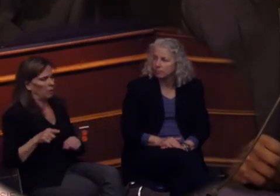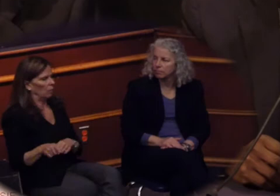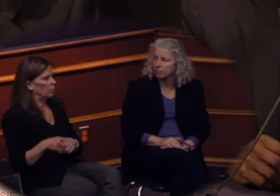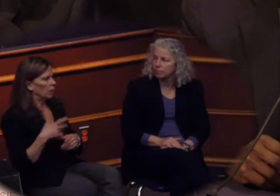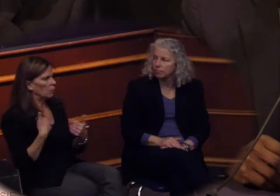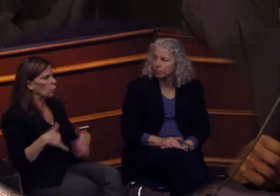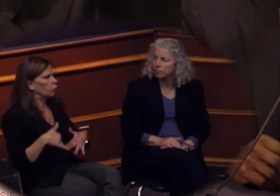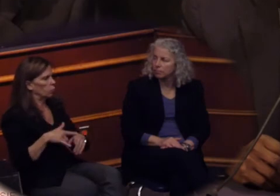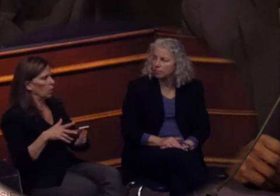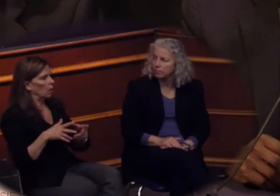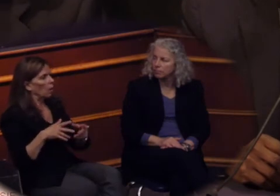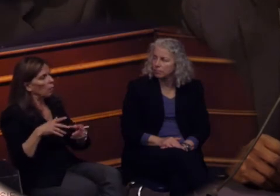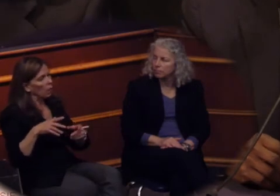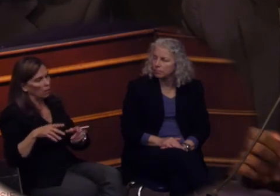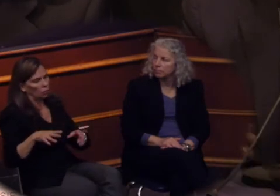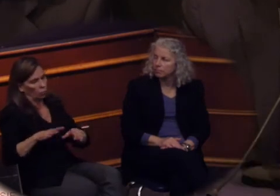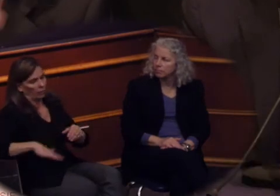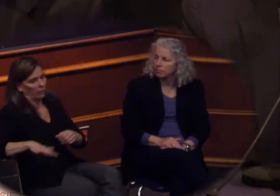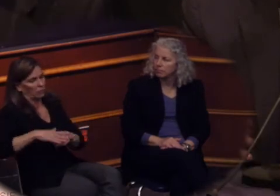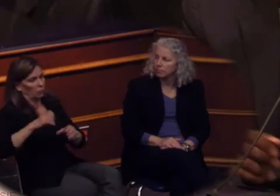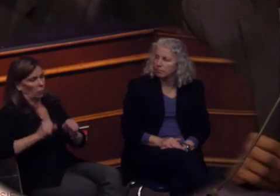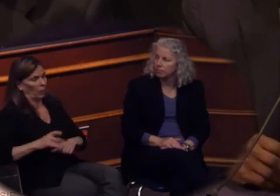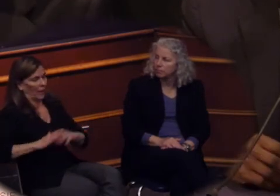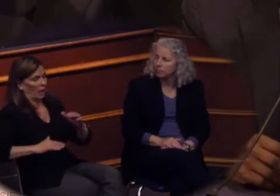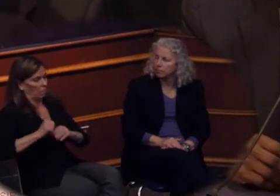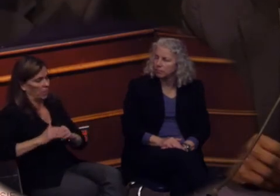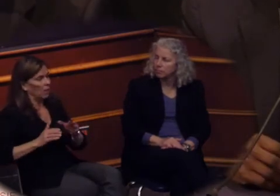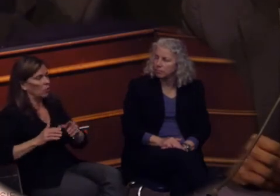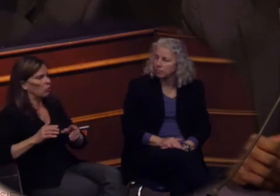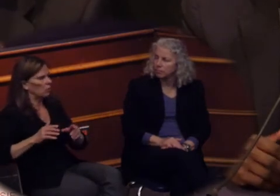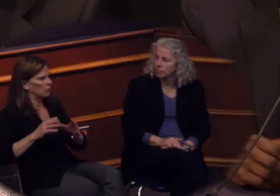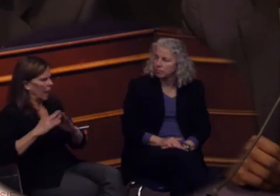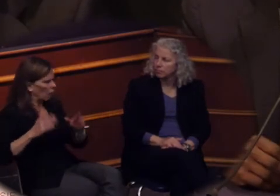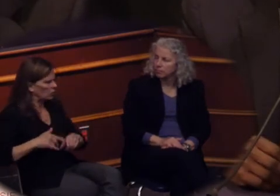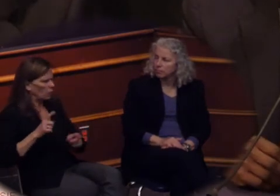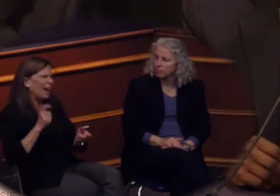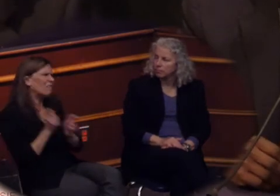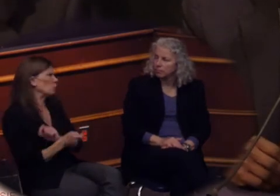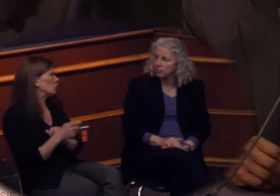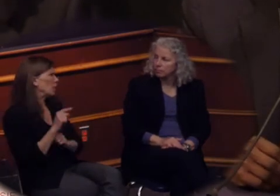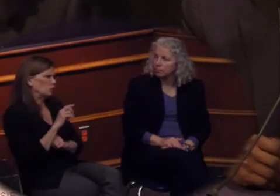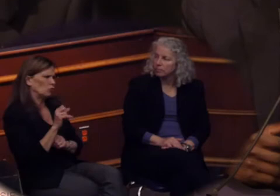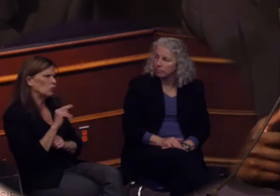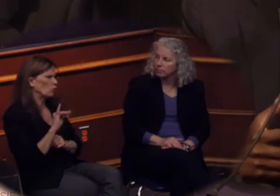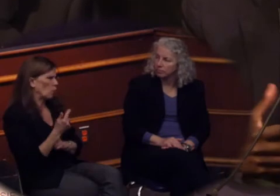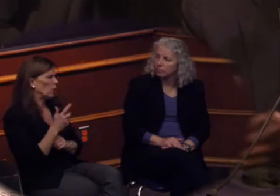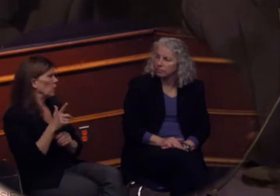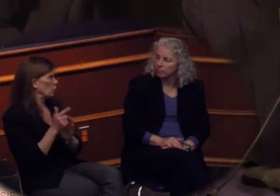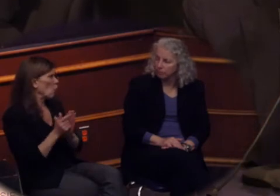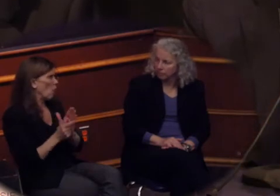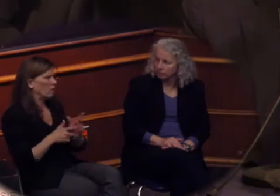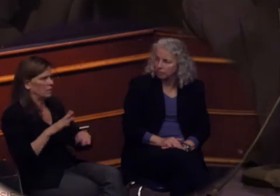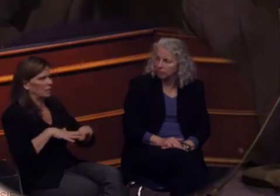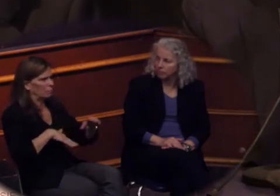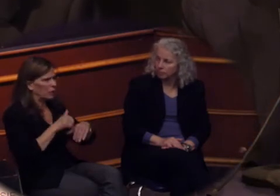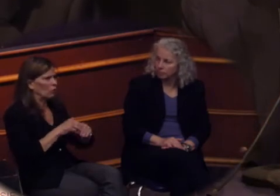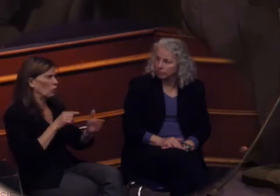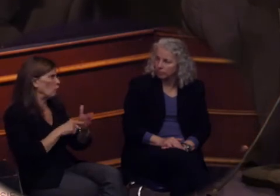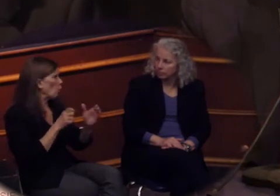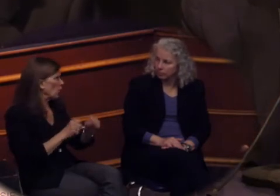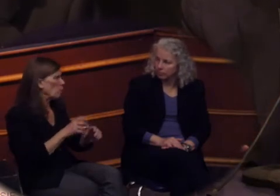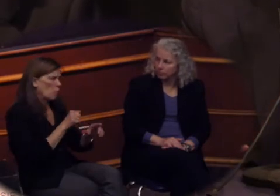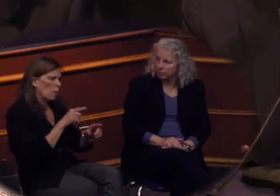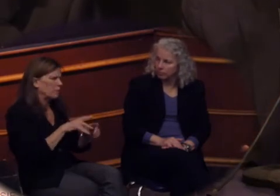create places where we could build housing and change some of the zoning laws. We could build certain types of apartments by right. Same thing needs to be said